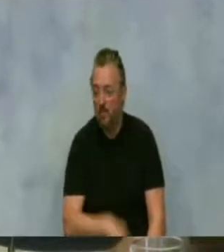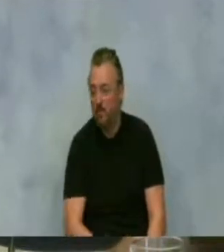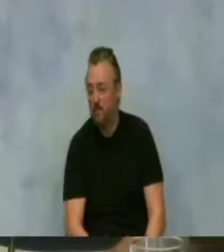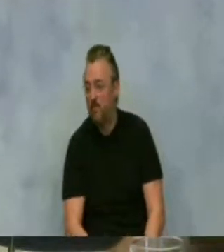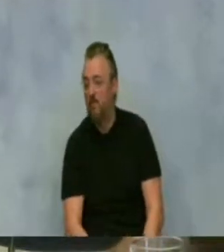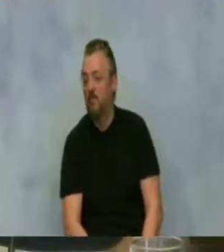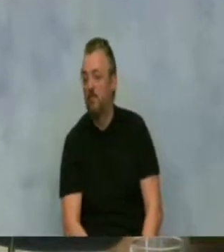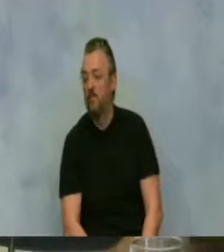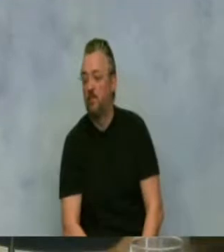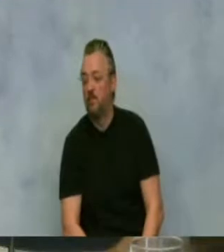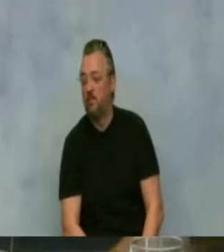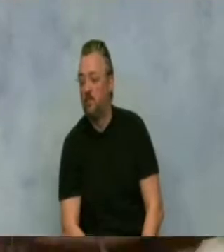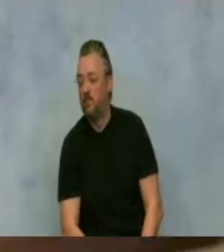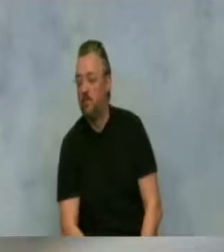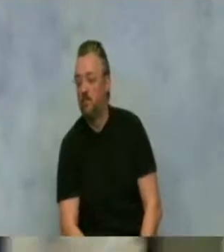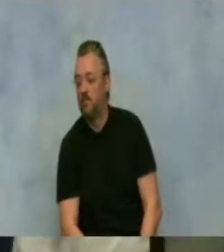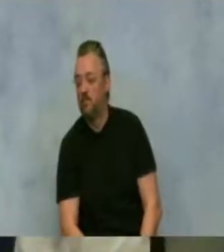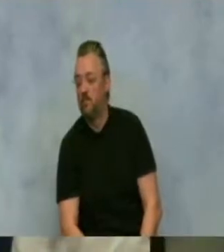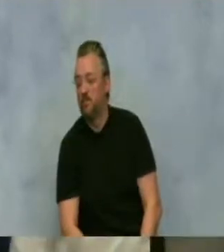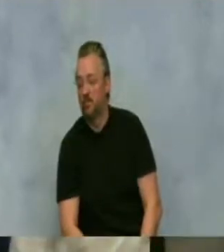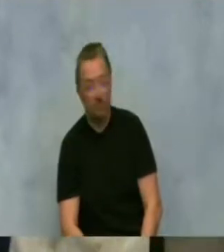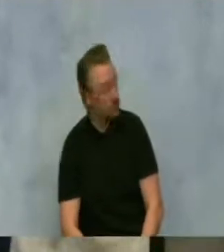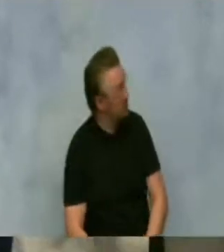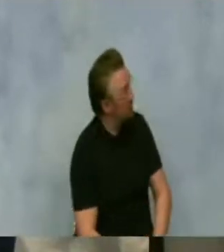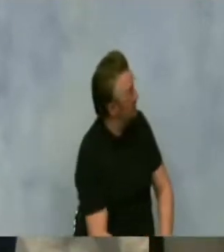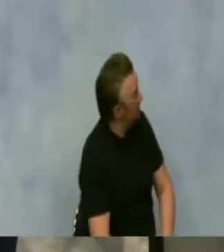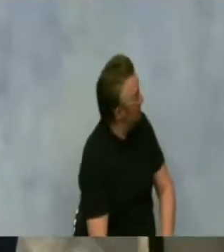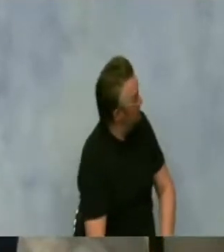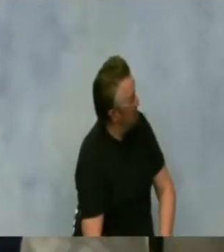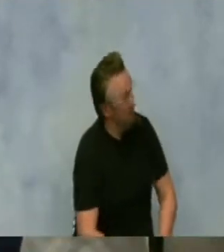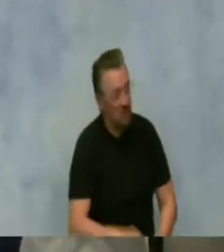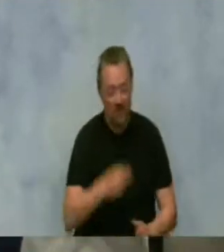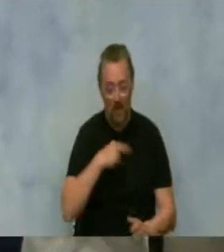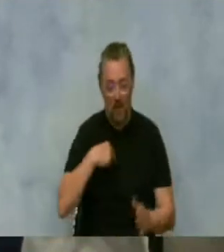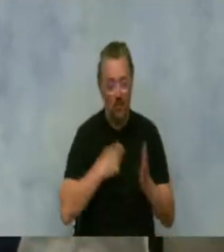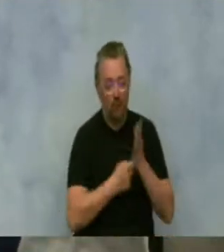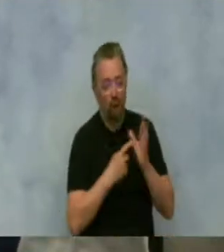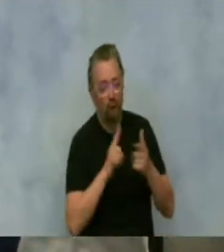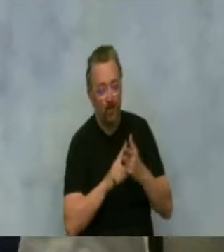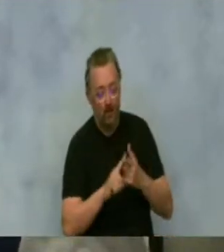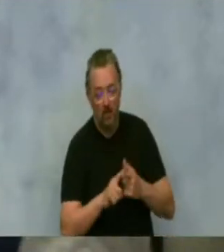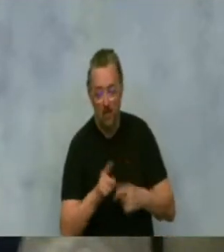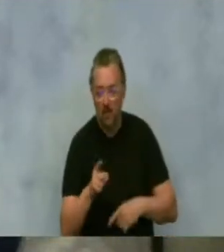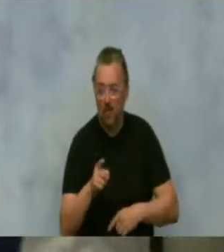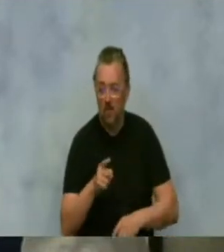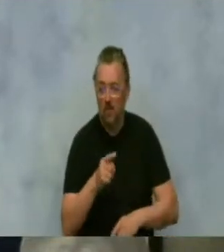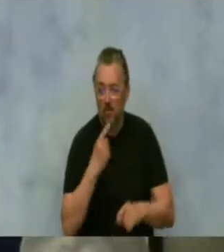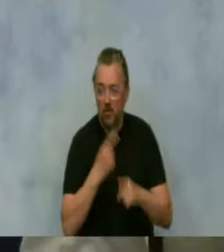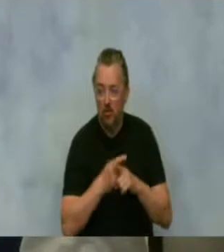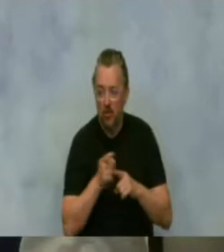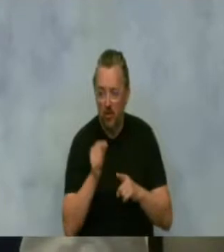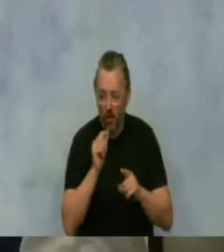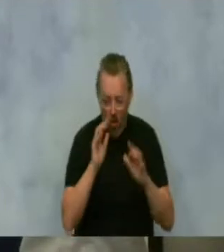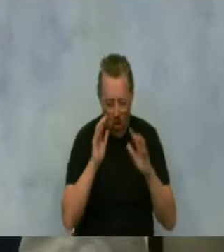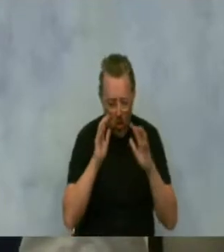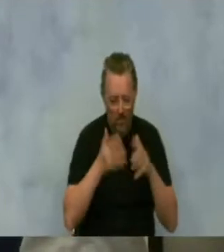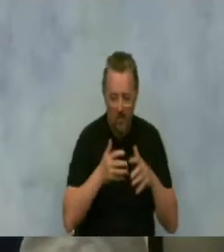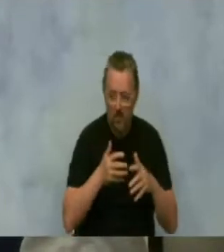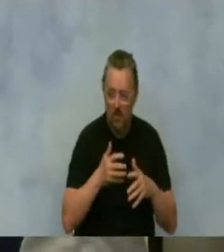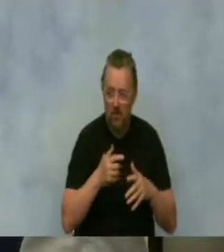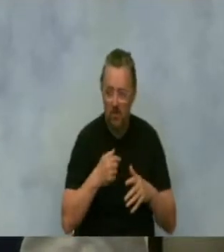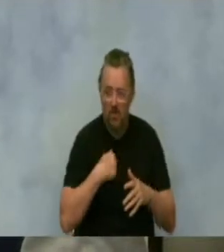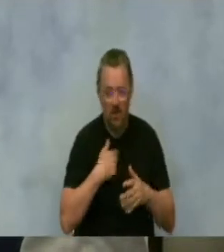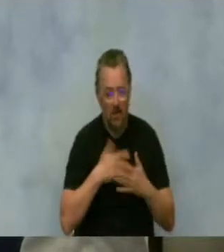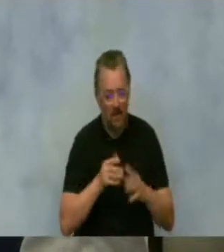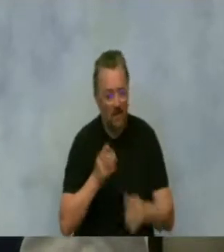Got a wee bit. Oh, you got it? Yeah. Thank you, Chair. I just want to maybe feed in some concerns that I've